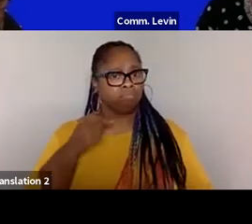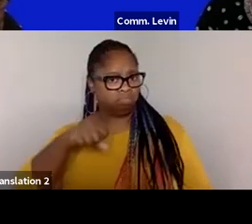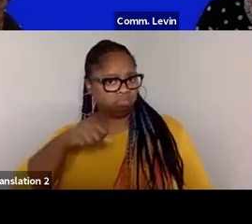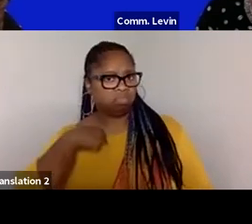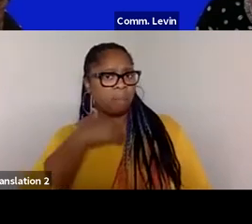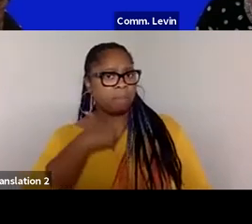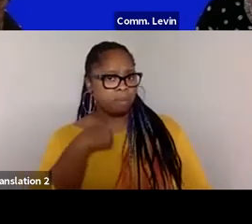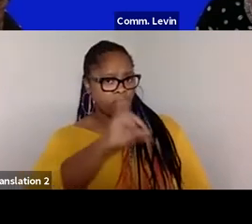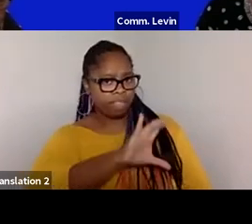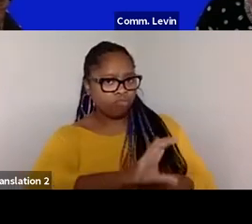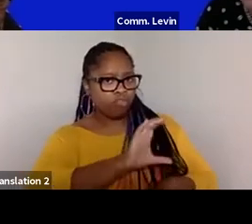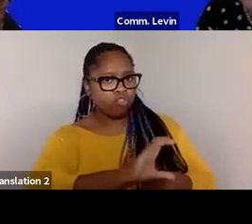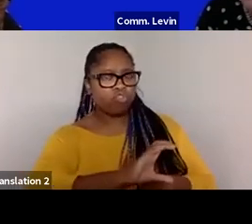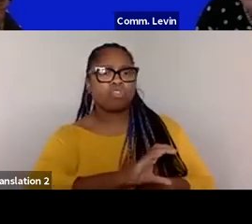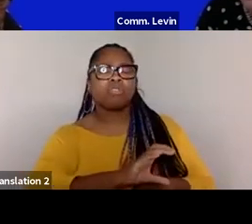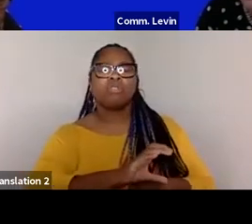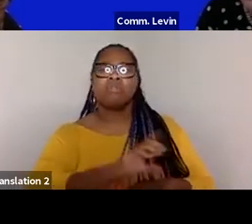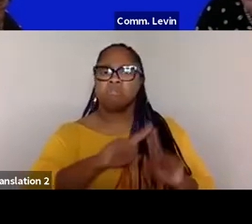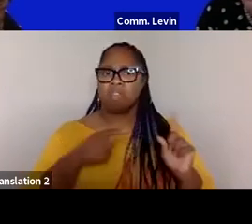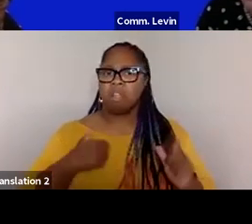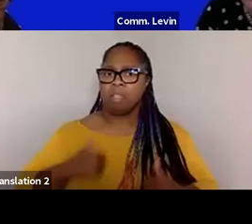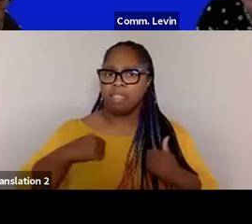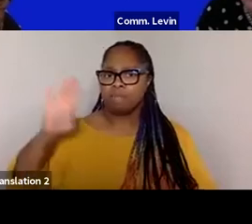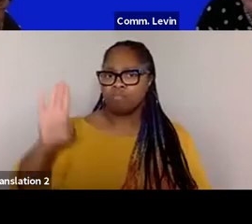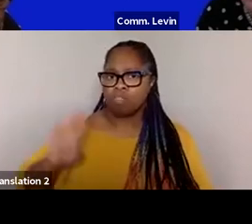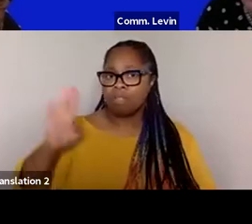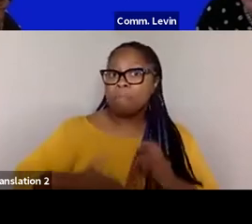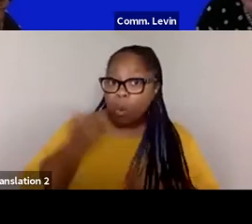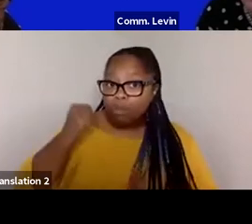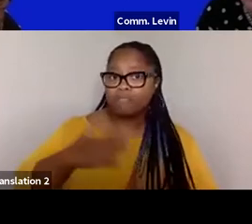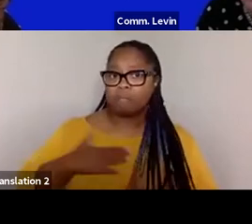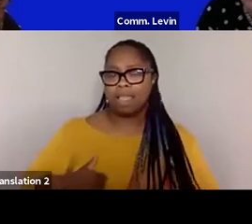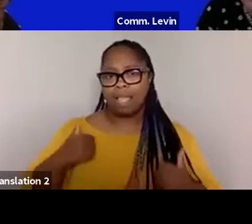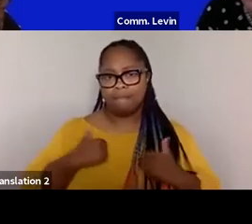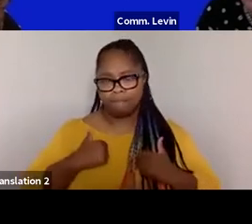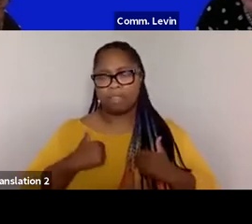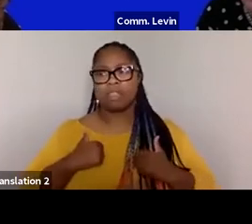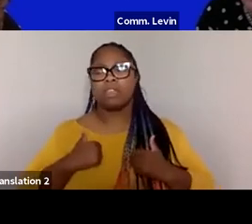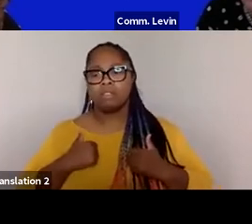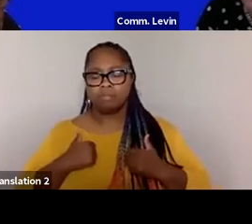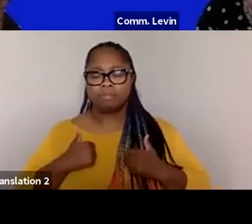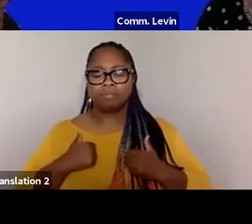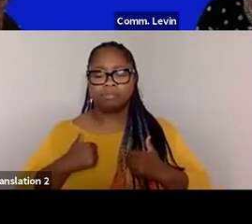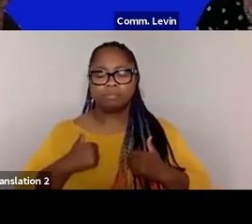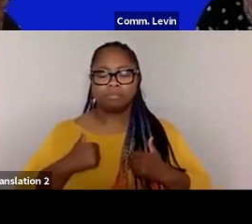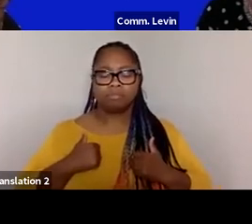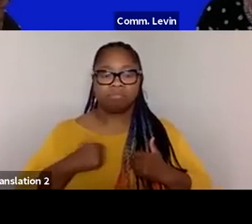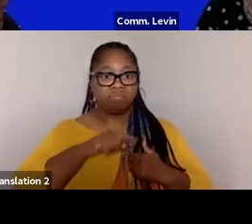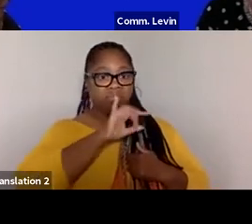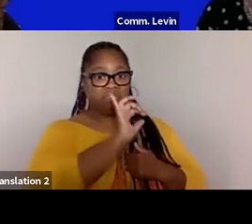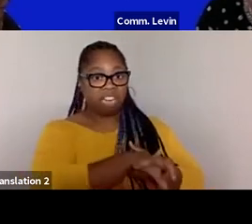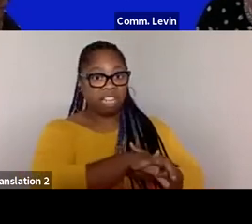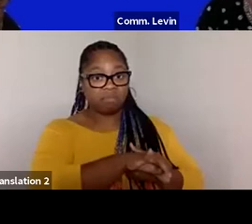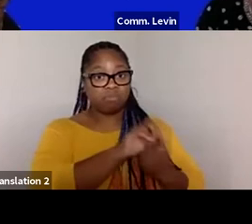community, but I've been living in Brooklyn the majority of my life, right? This proposed